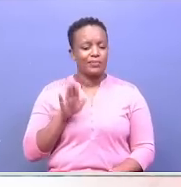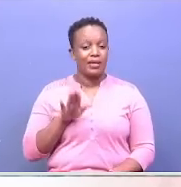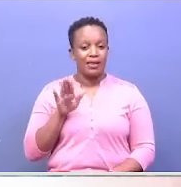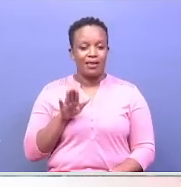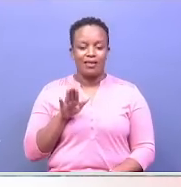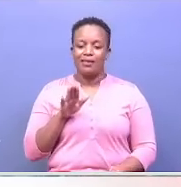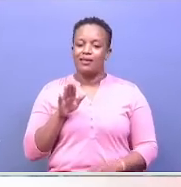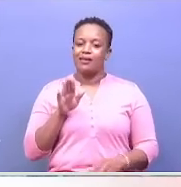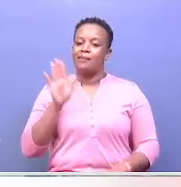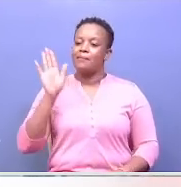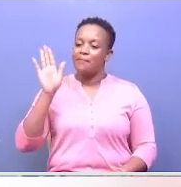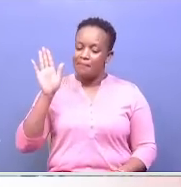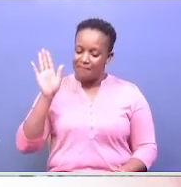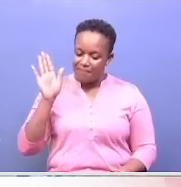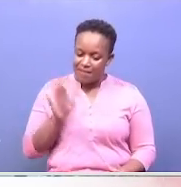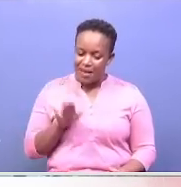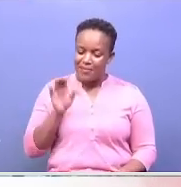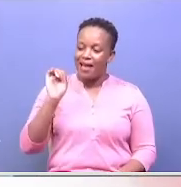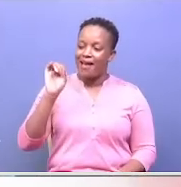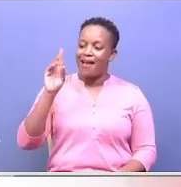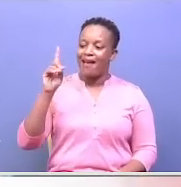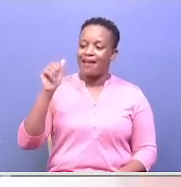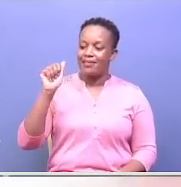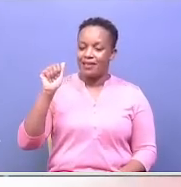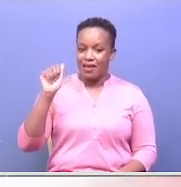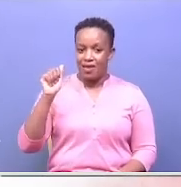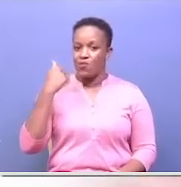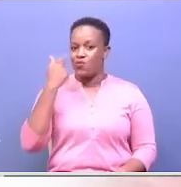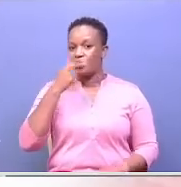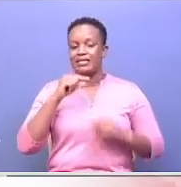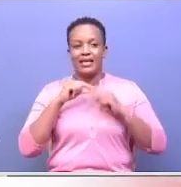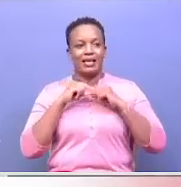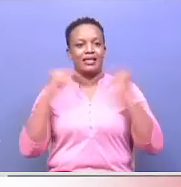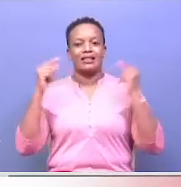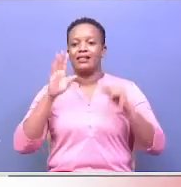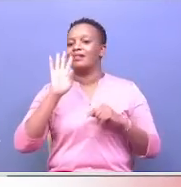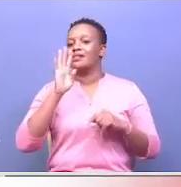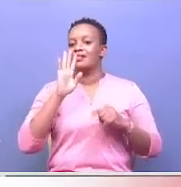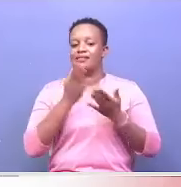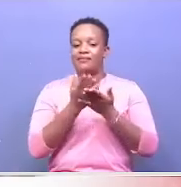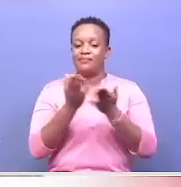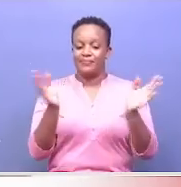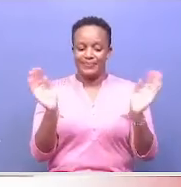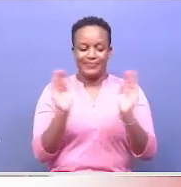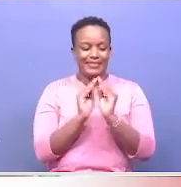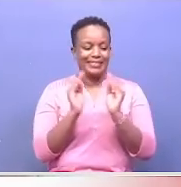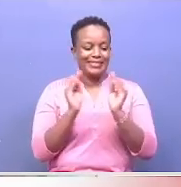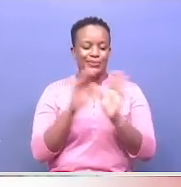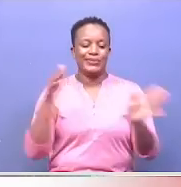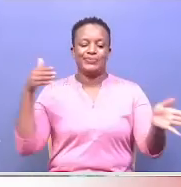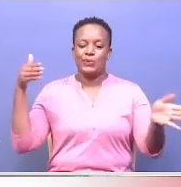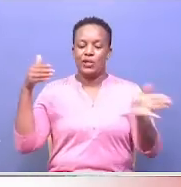efforts of Mama Ida Odinga, who was the guest of honor, to address the meeting was thwarted.